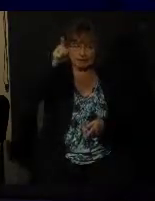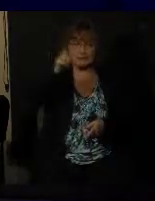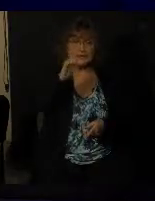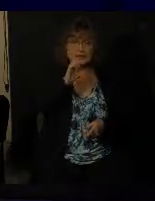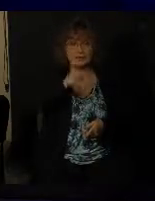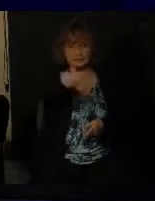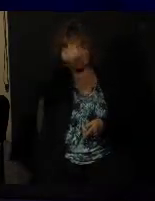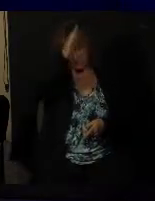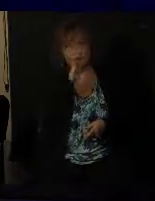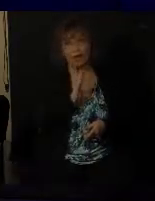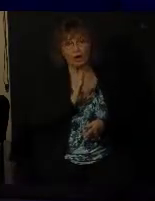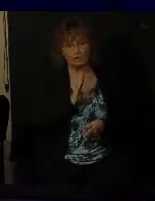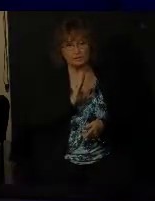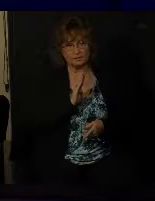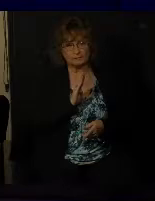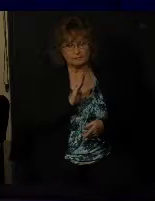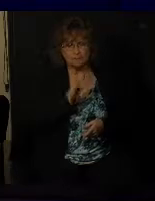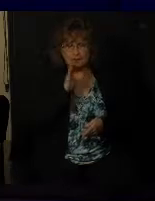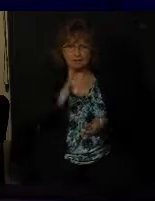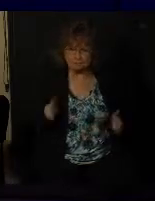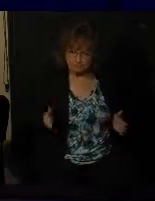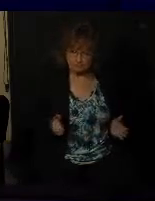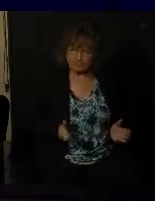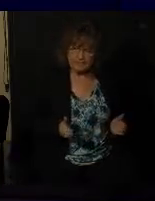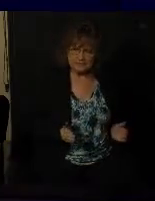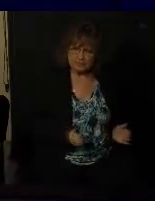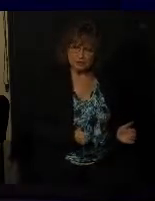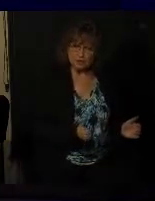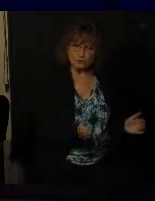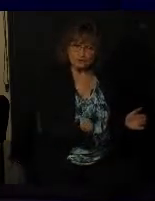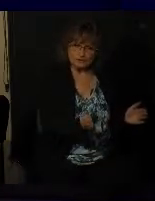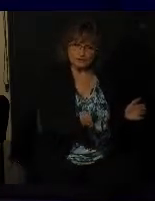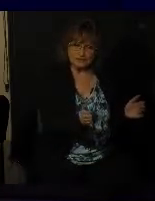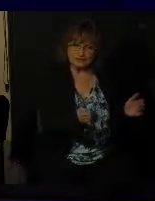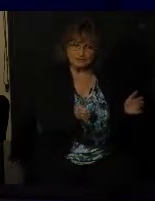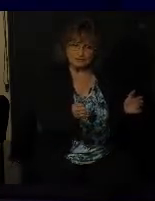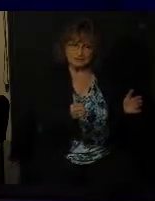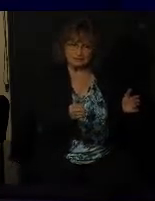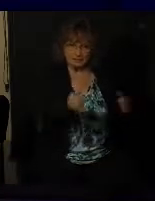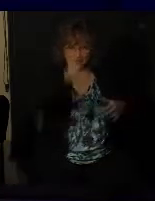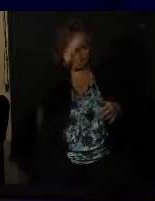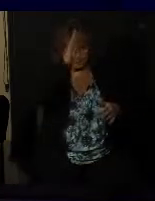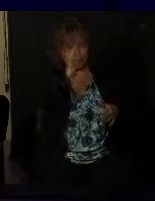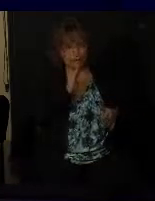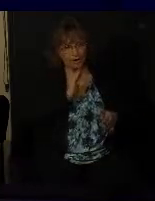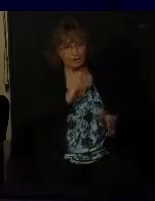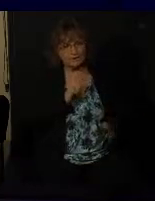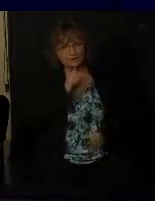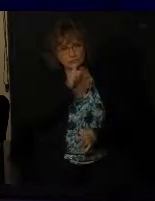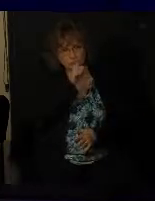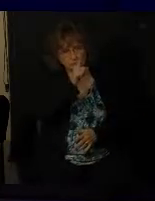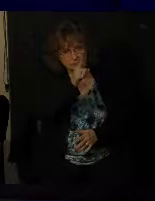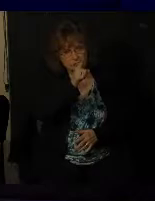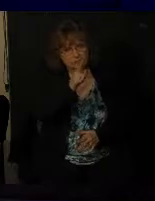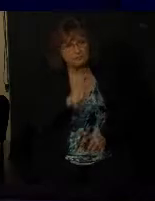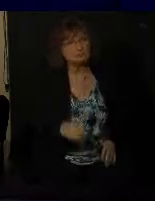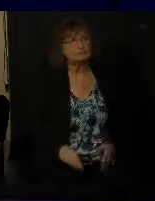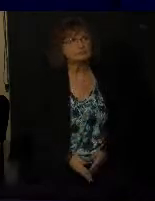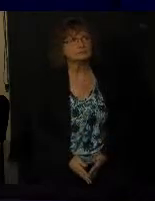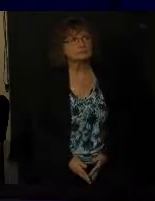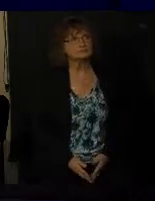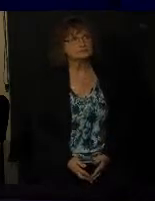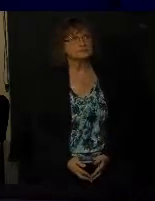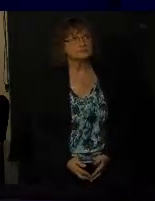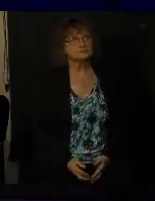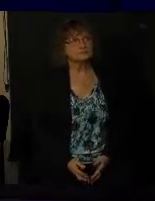encouraged. Be encouraged. You know, Brett said, Mr. Terry, he said, "Whew, I'm a little nervous. I didn't know this place was big."